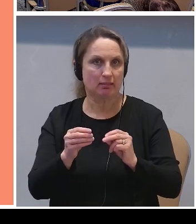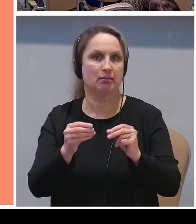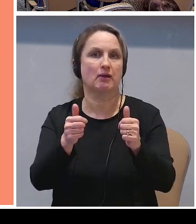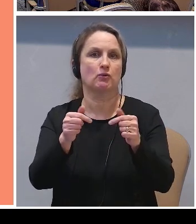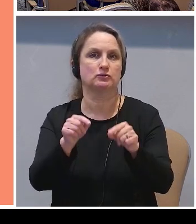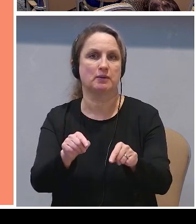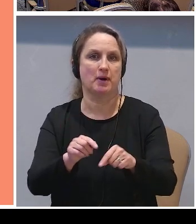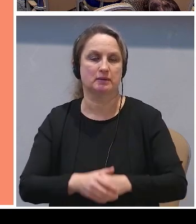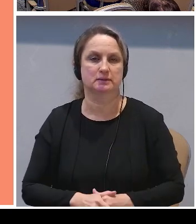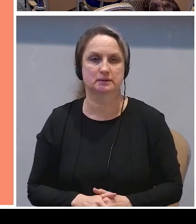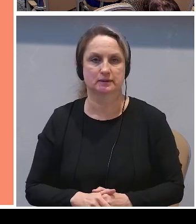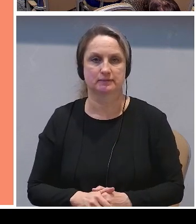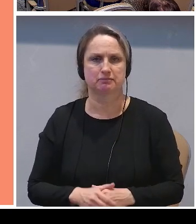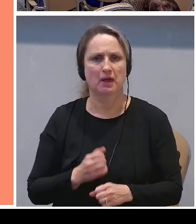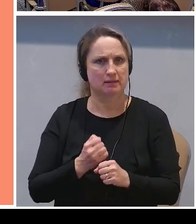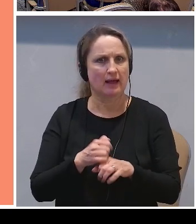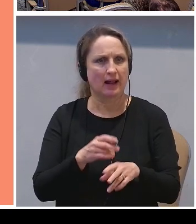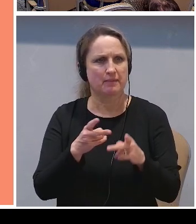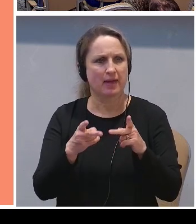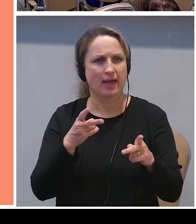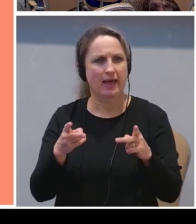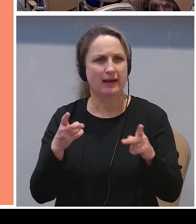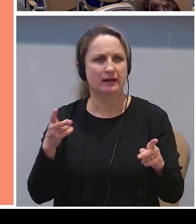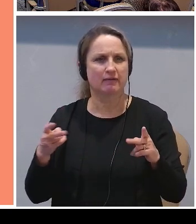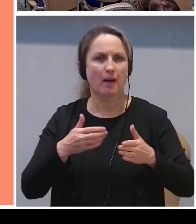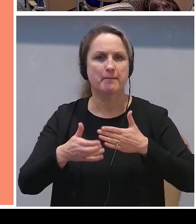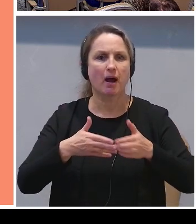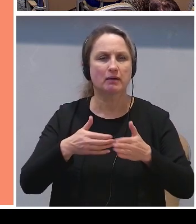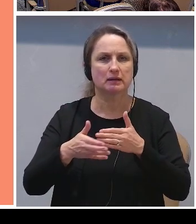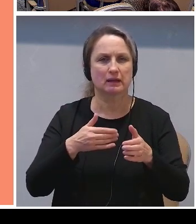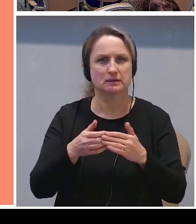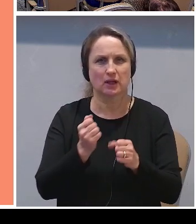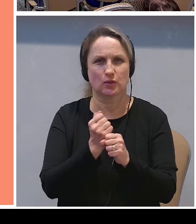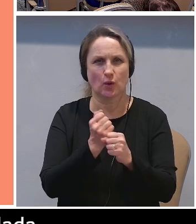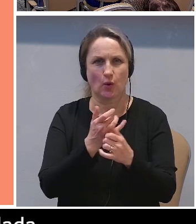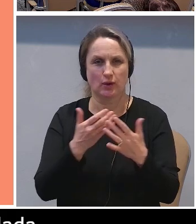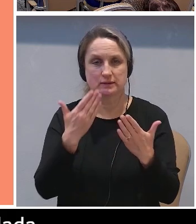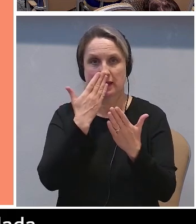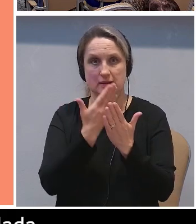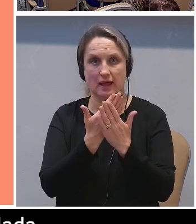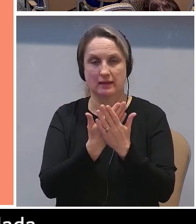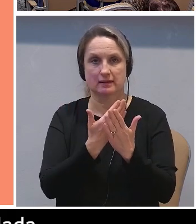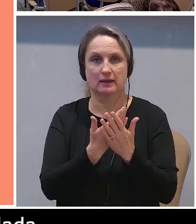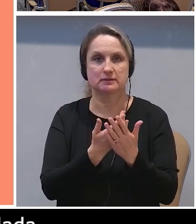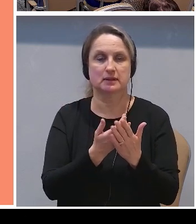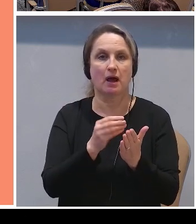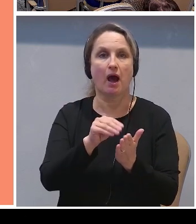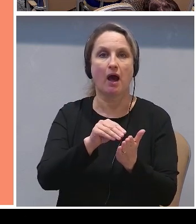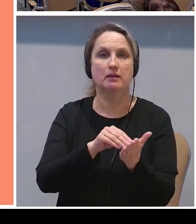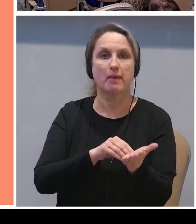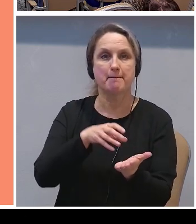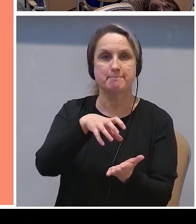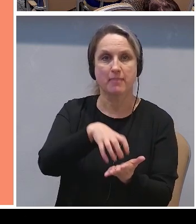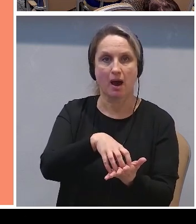back to this point again later, but it's due to the fact that in many cases, the regulations that